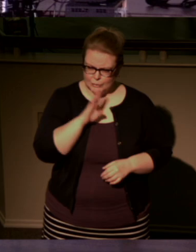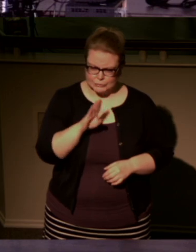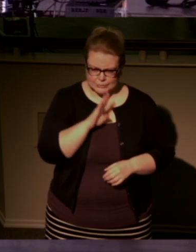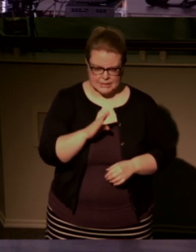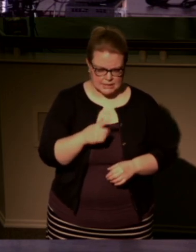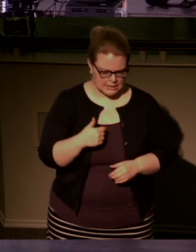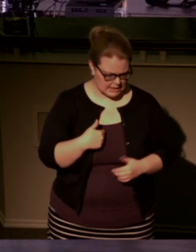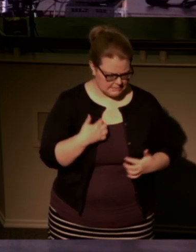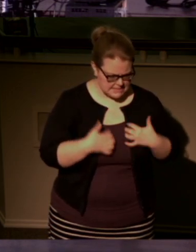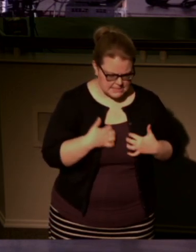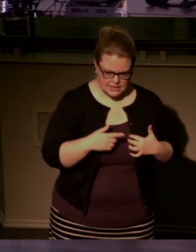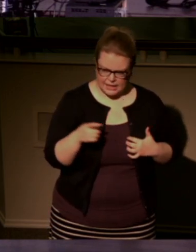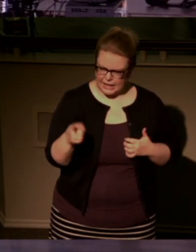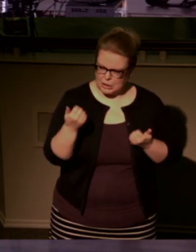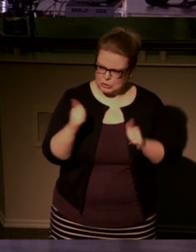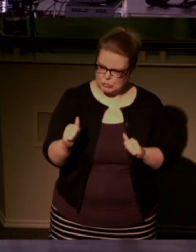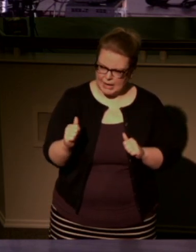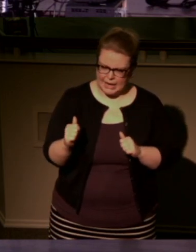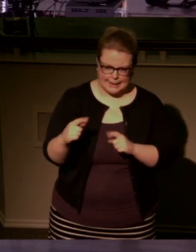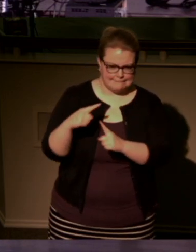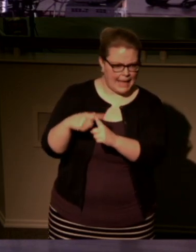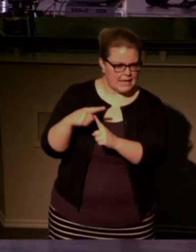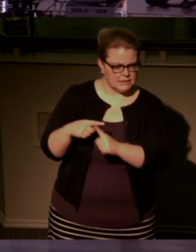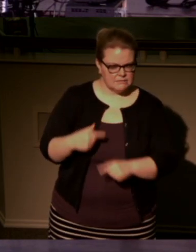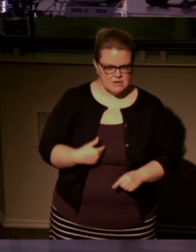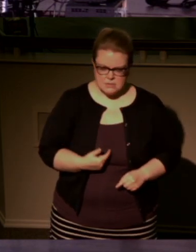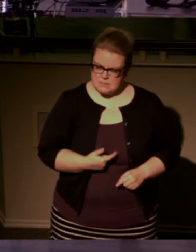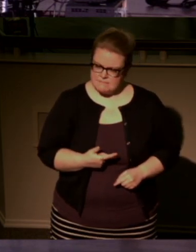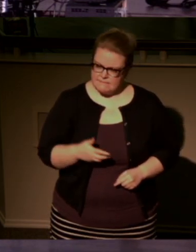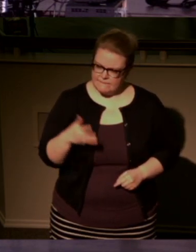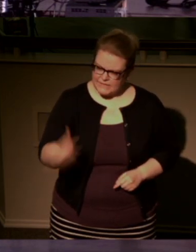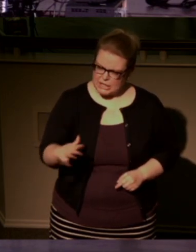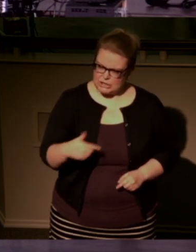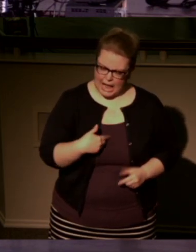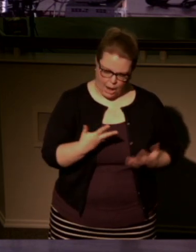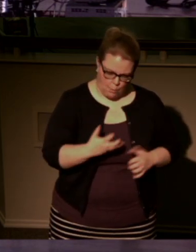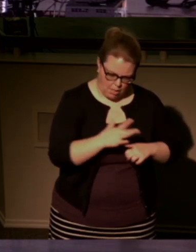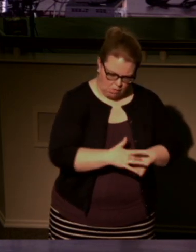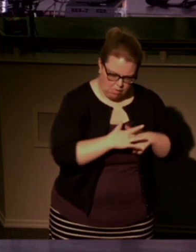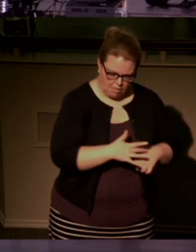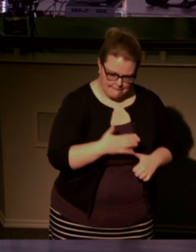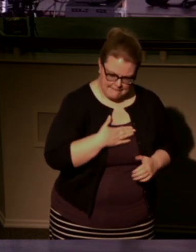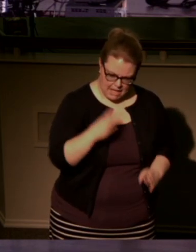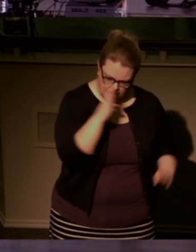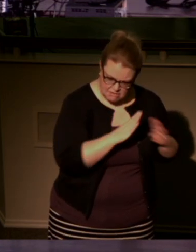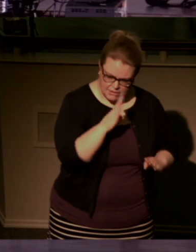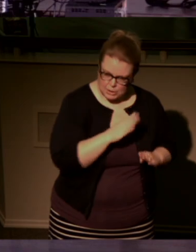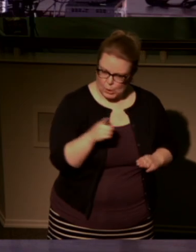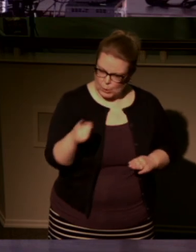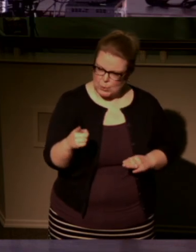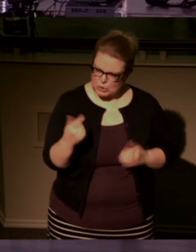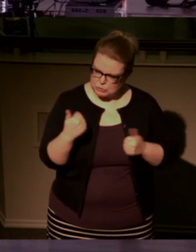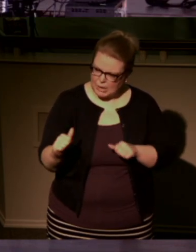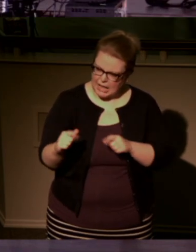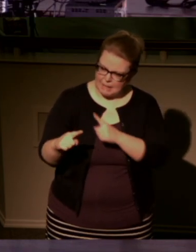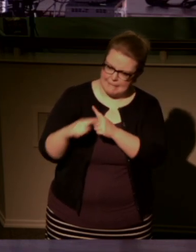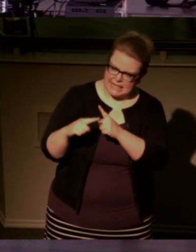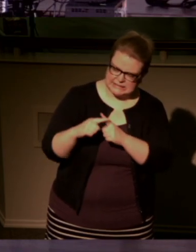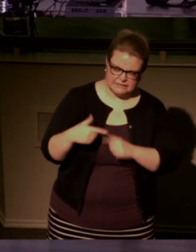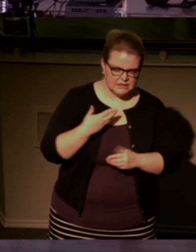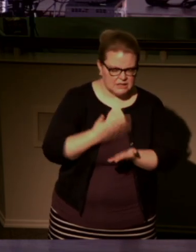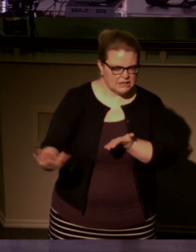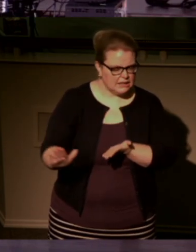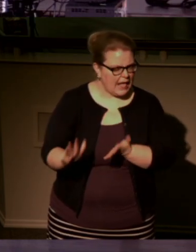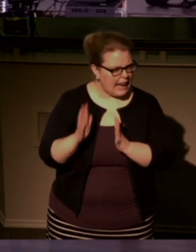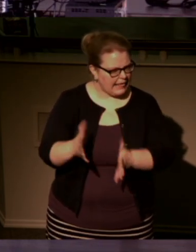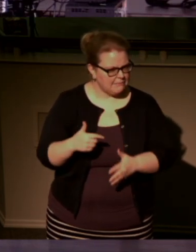you? You're like, let me wallow. I need a pity party for now. And you're coming in with your party-breaking encouragements. Leave